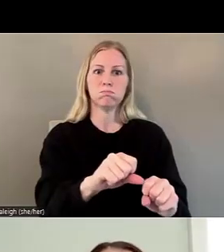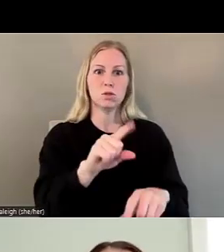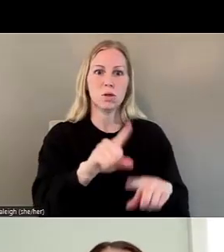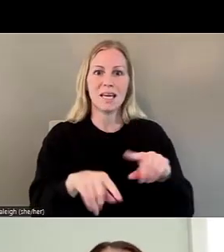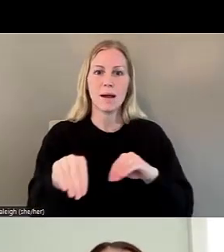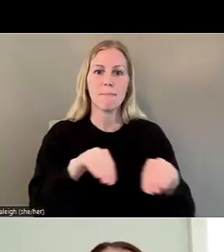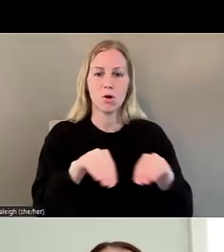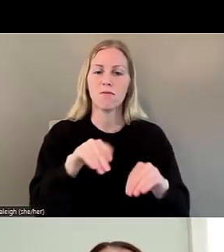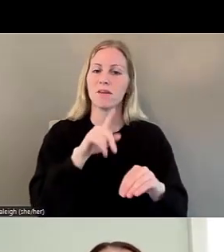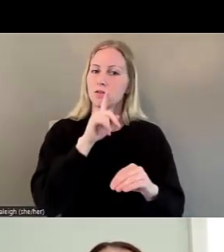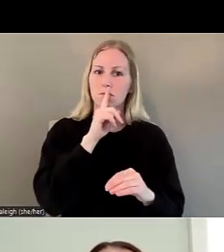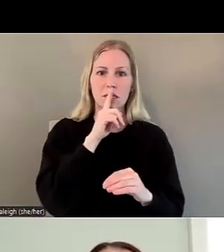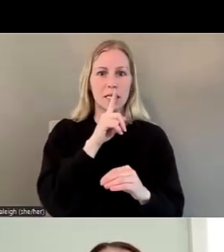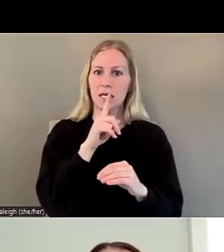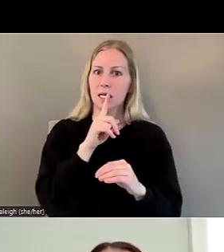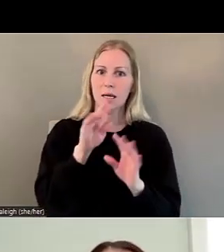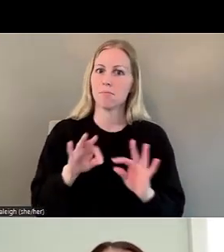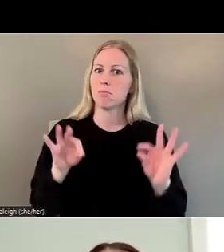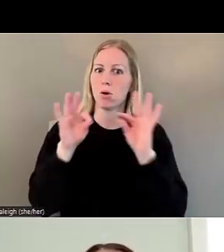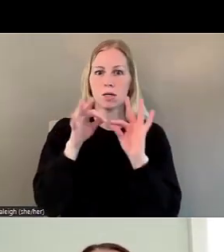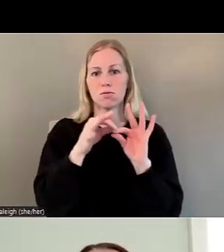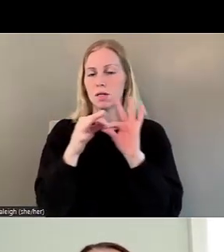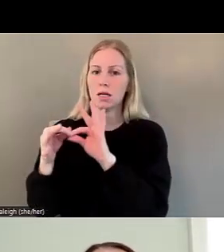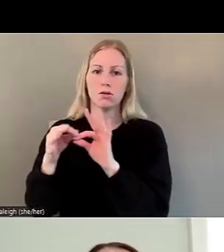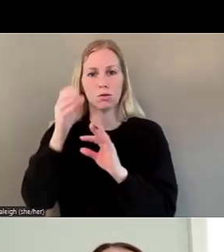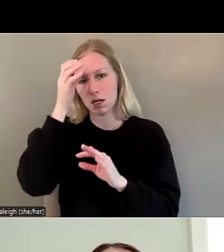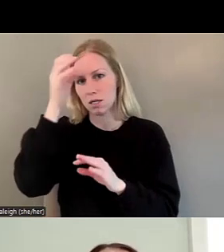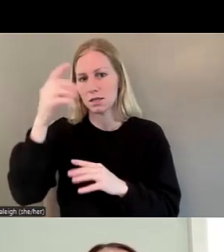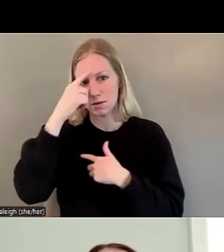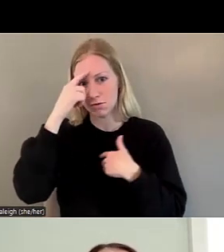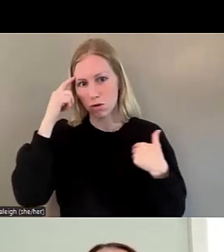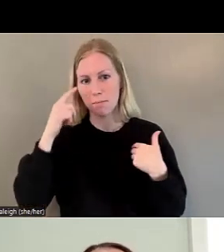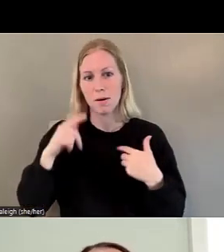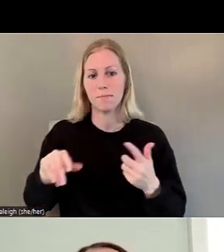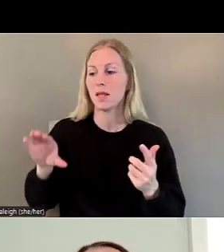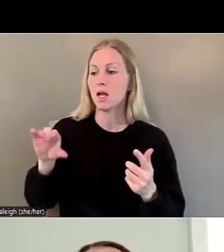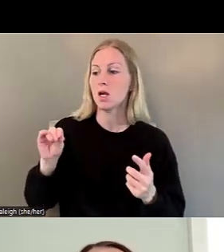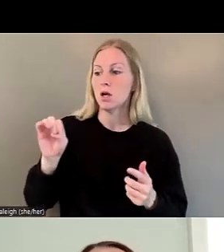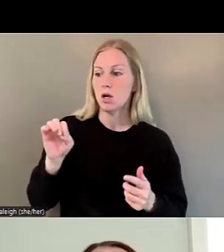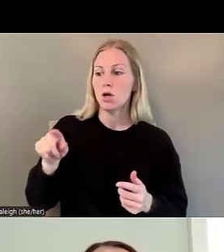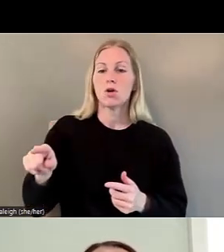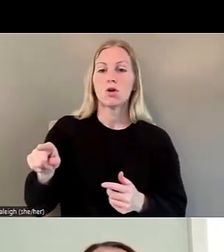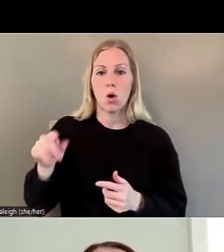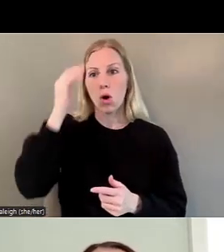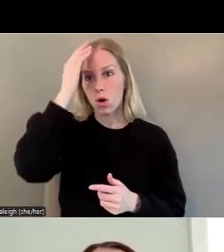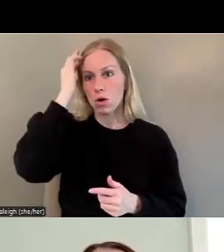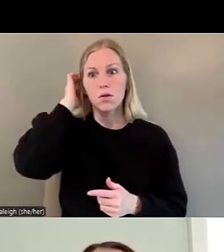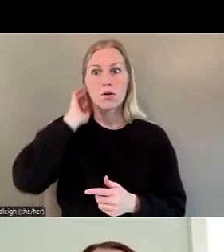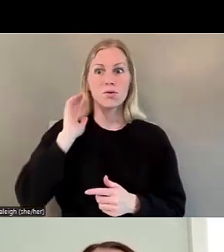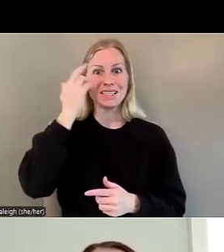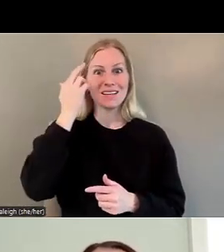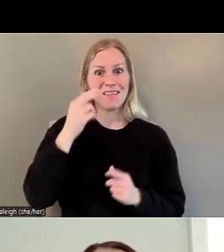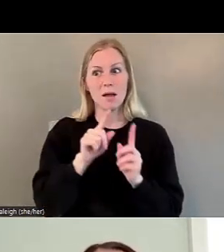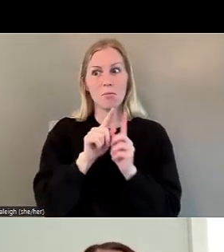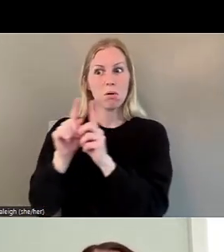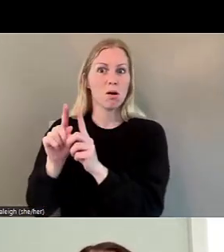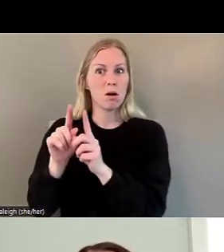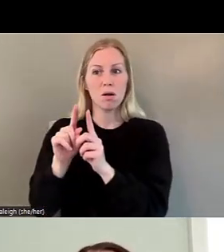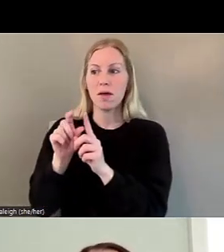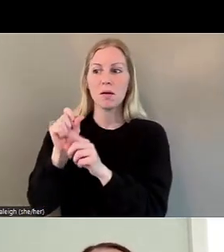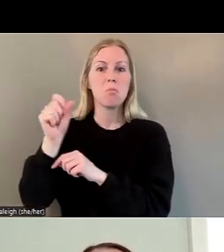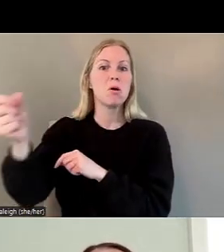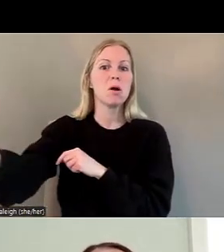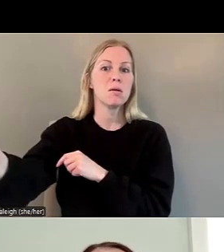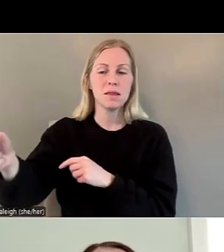Cole's first incident involving restraint and exclusionary timeout was because he wouldn't come in from recess when the bell rang. He was carried into